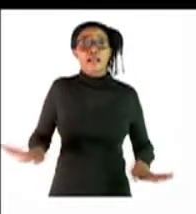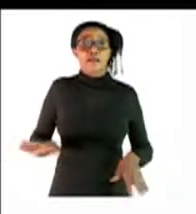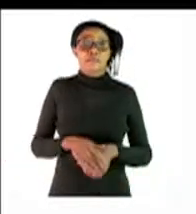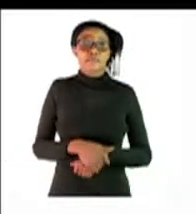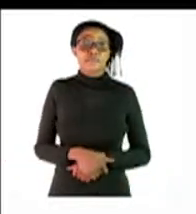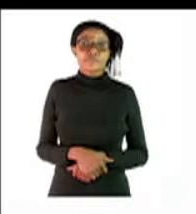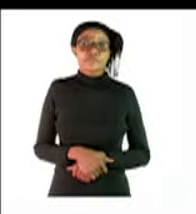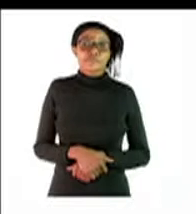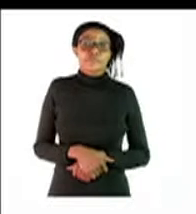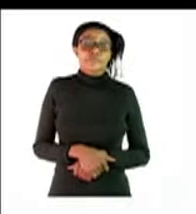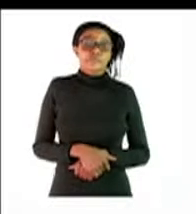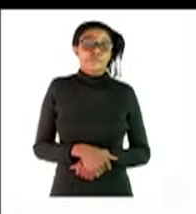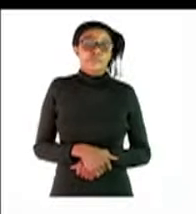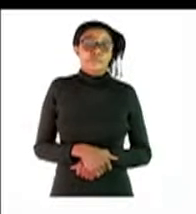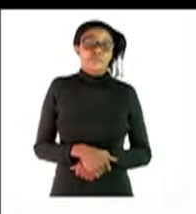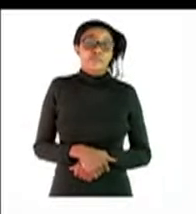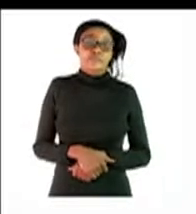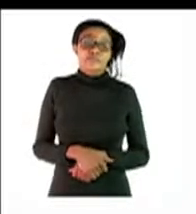girl.